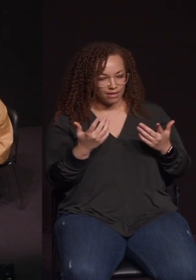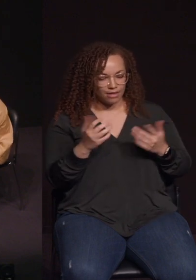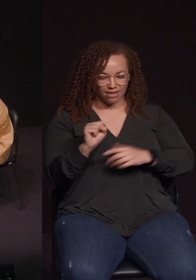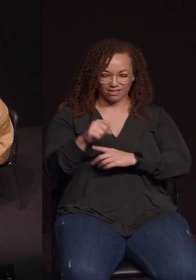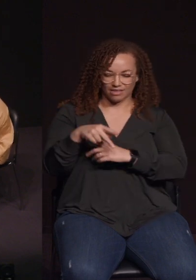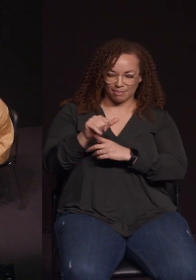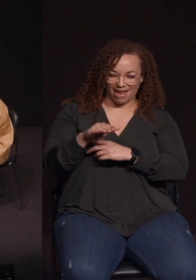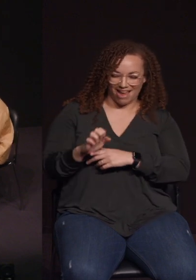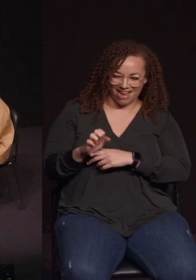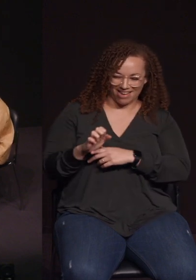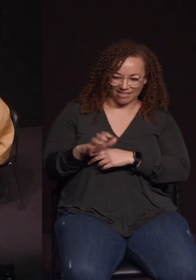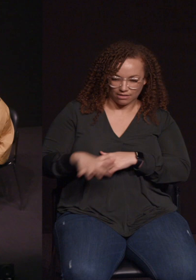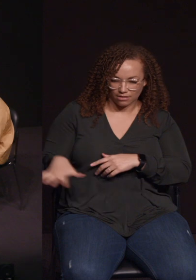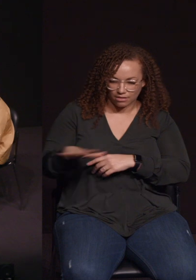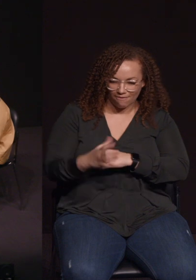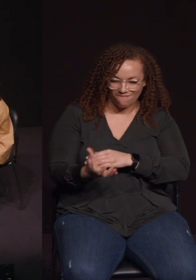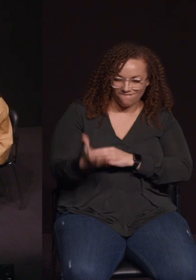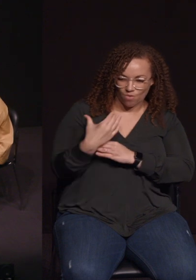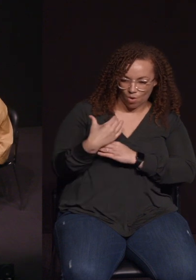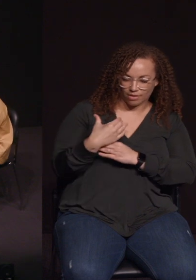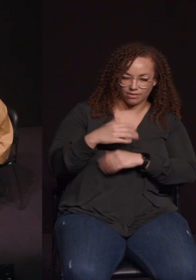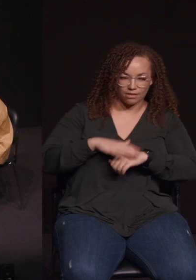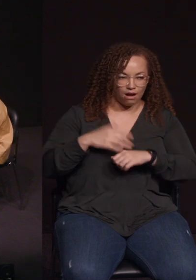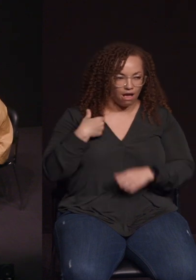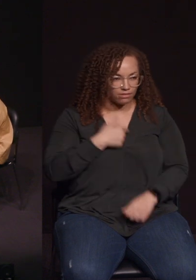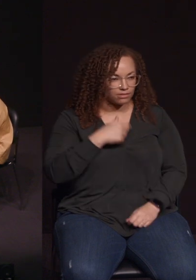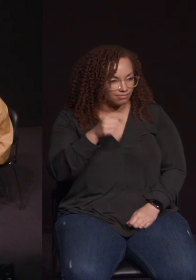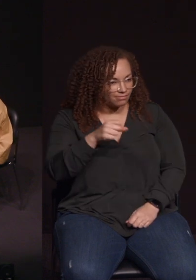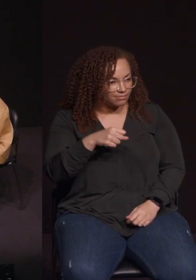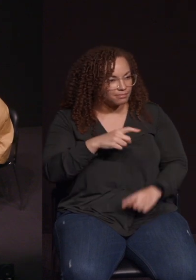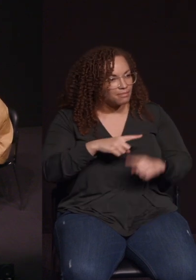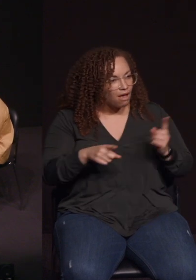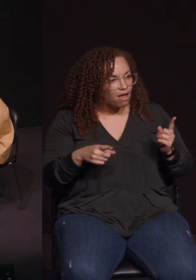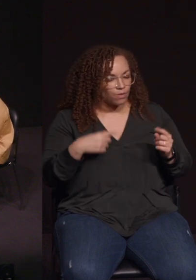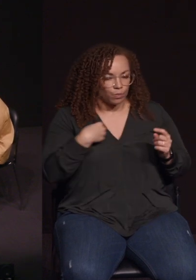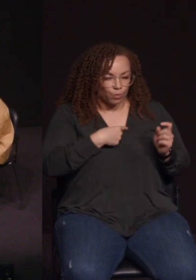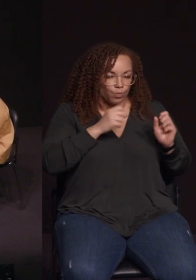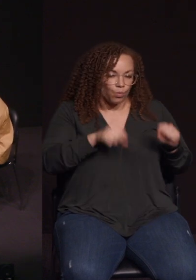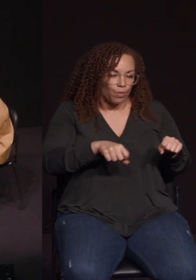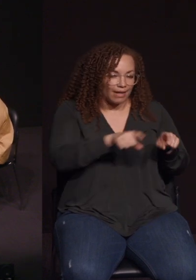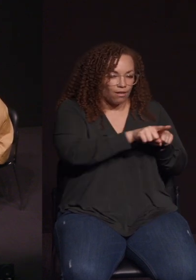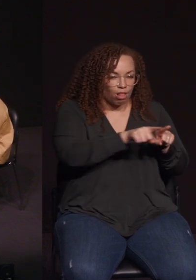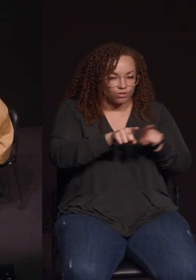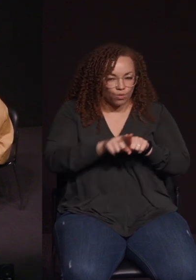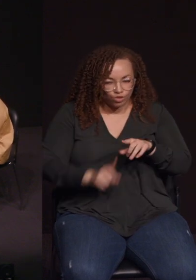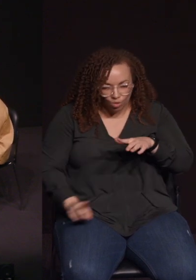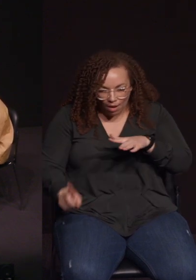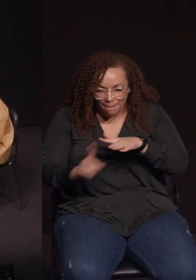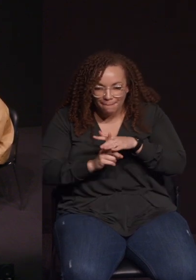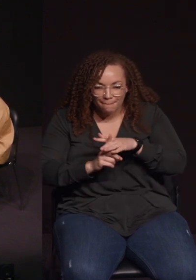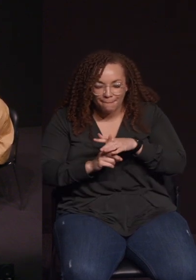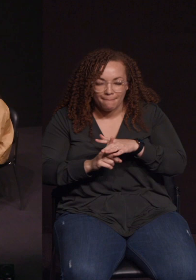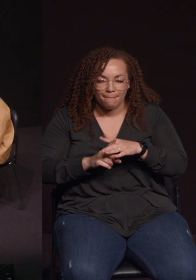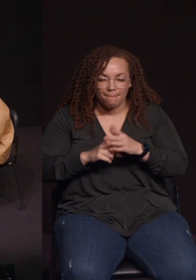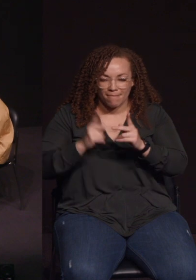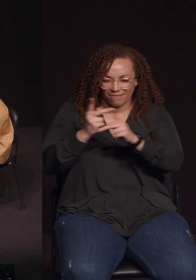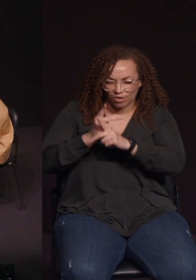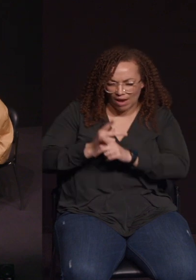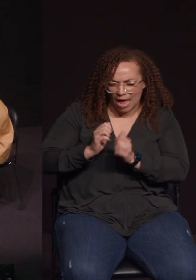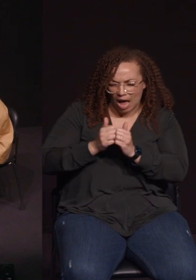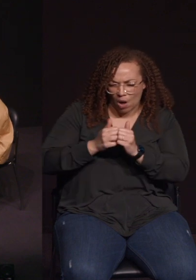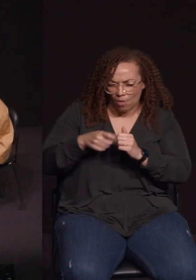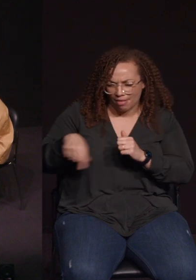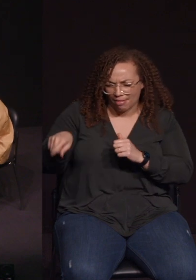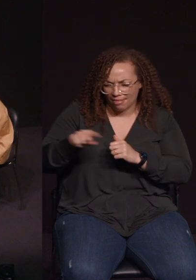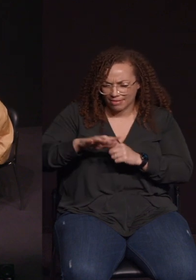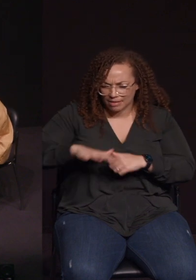imposed on us in these kinds of ways, but we also get to show up and make sense of how this space works for us and how we get to live and inhabit it